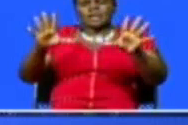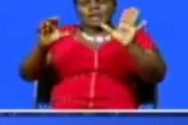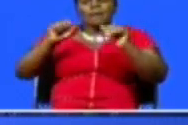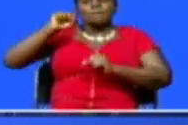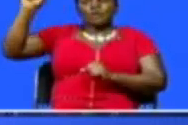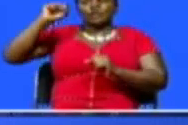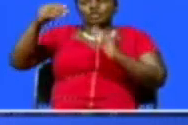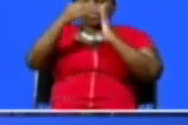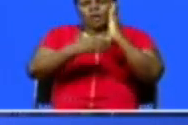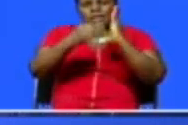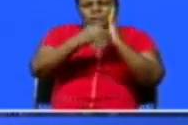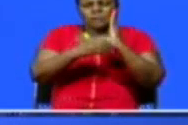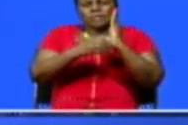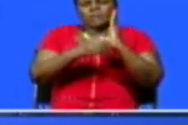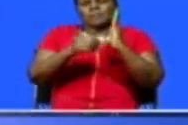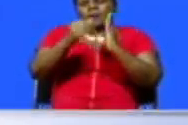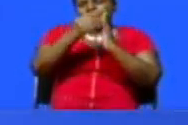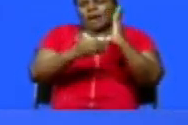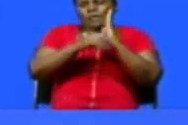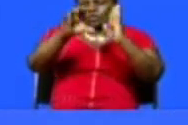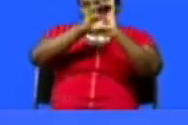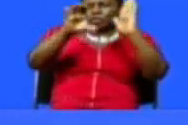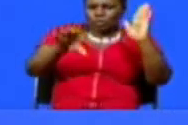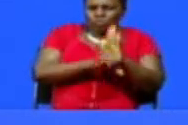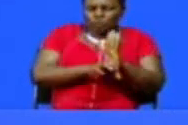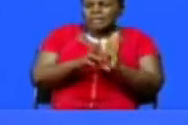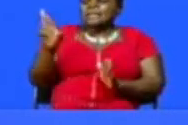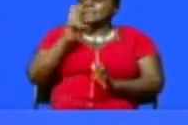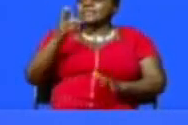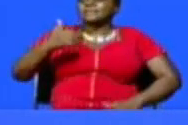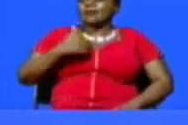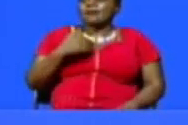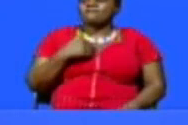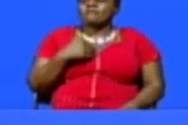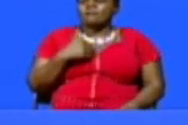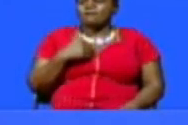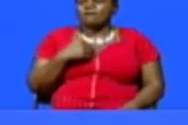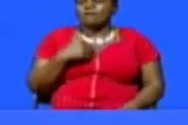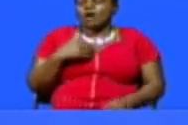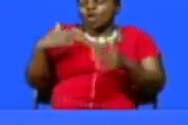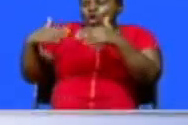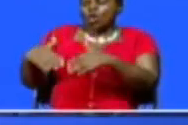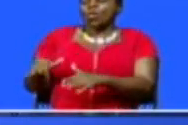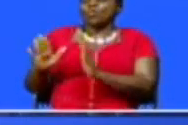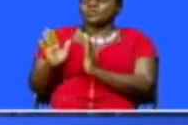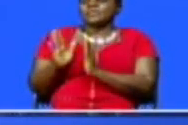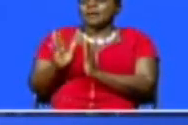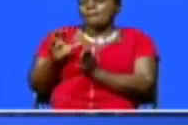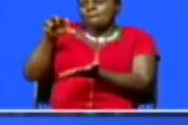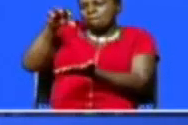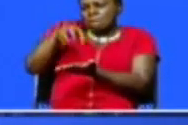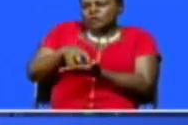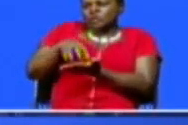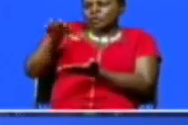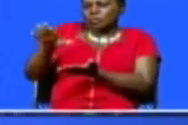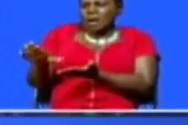Political Parties Act and the Constitution. They stand the risk of losing their